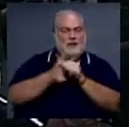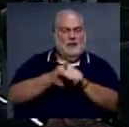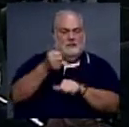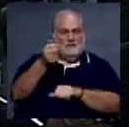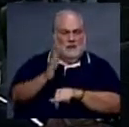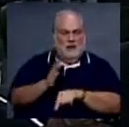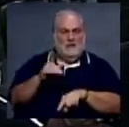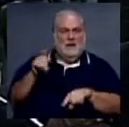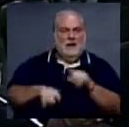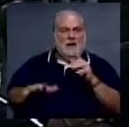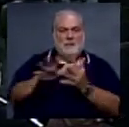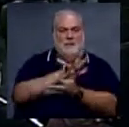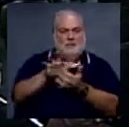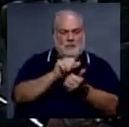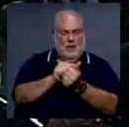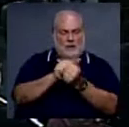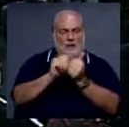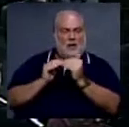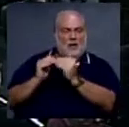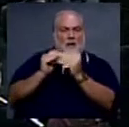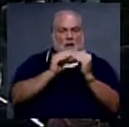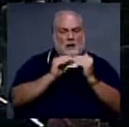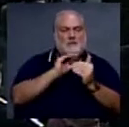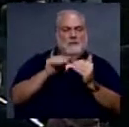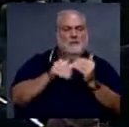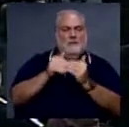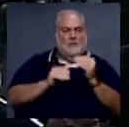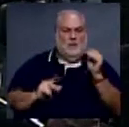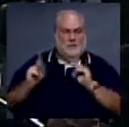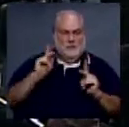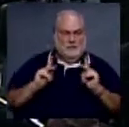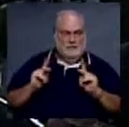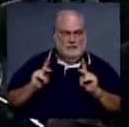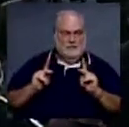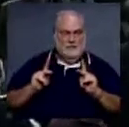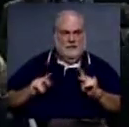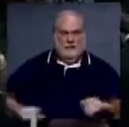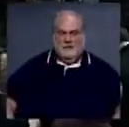under God, indivisible, with liberty and justice for all.